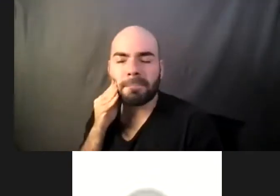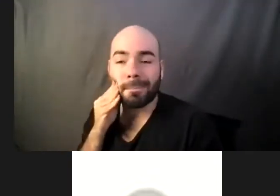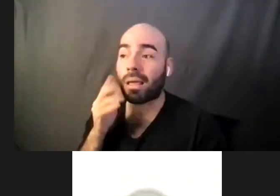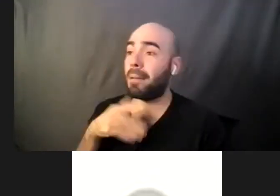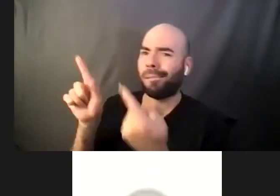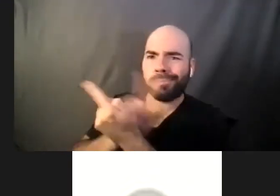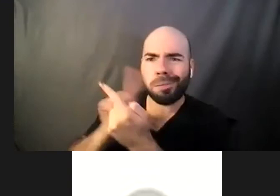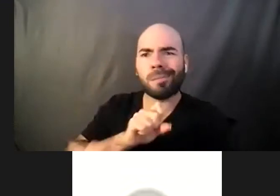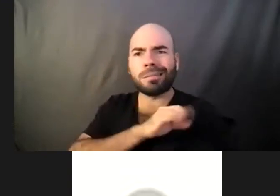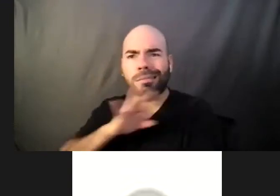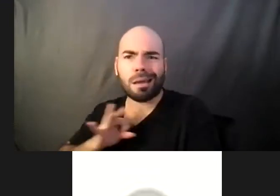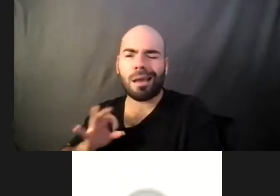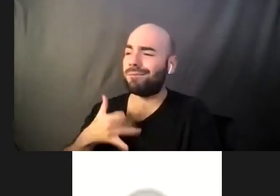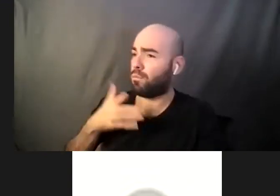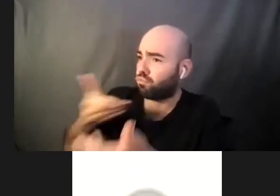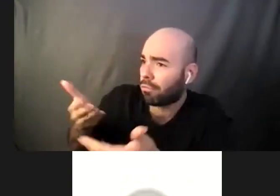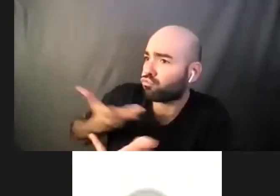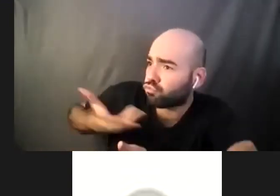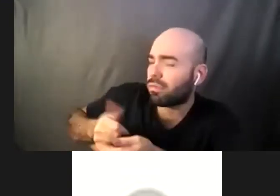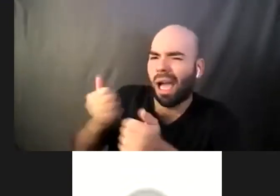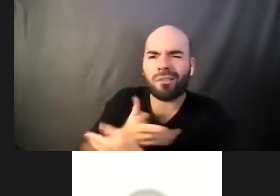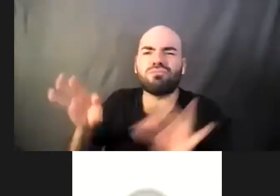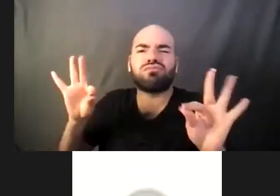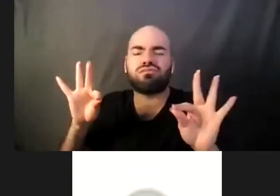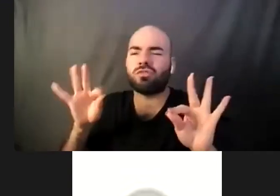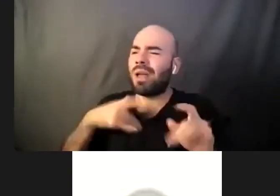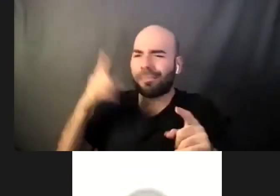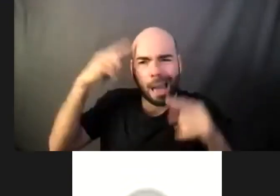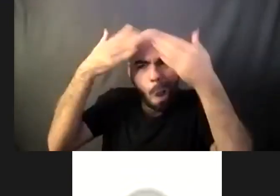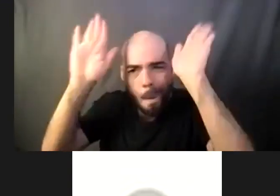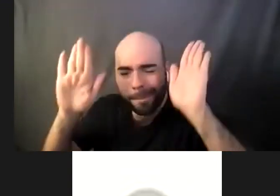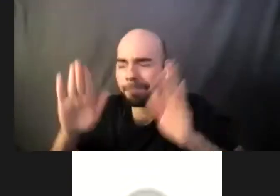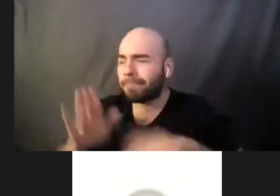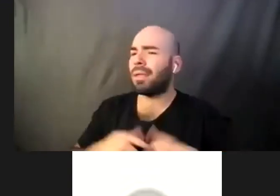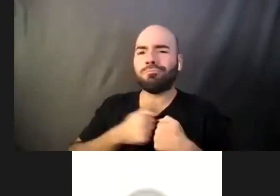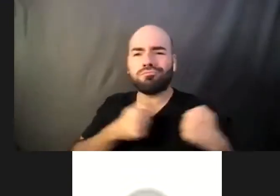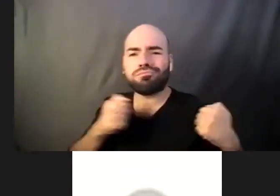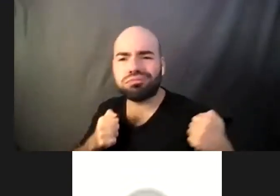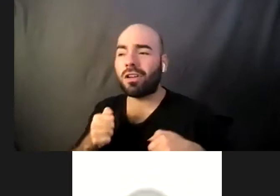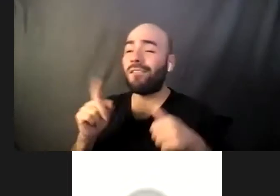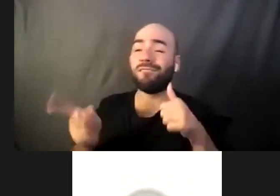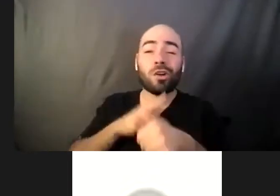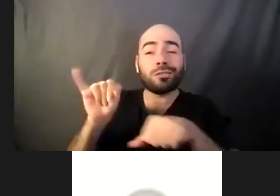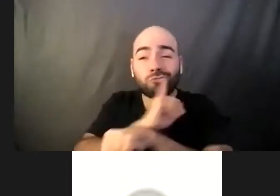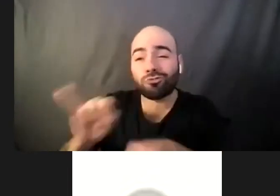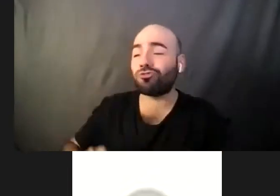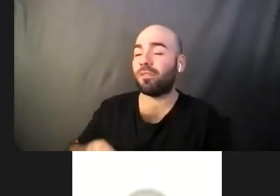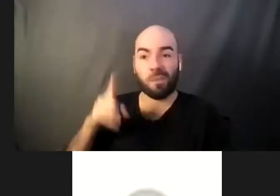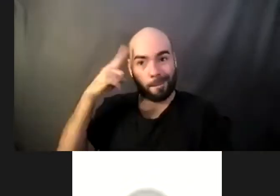so uplifted and ready to learn, and honestly ready to change lives. Like, it was my first internship, my first mental health counseling